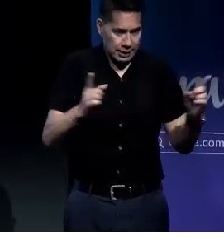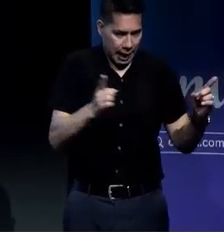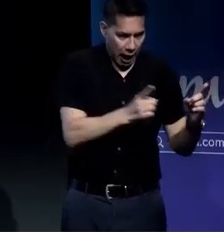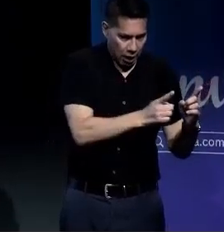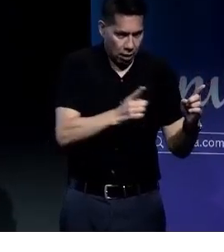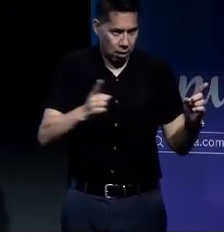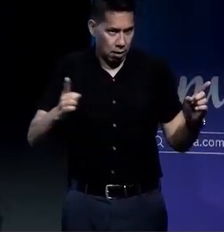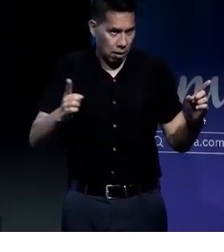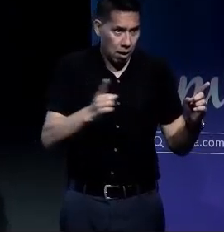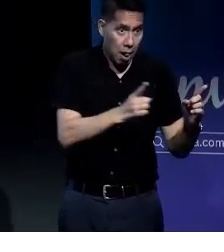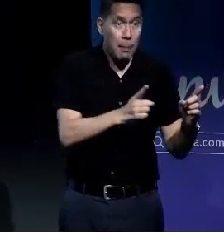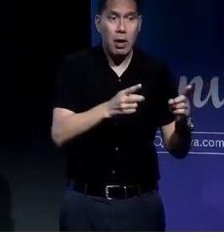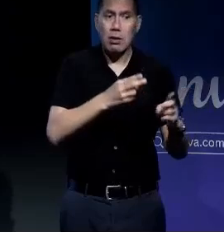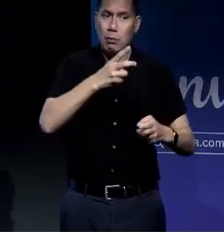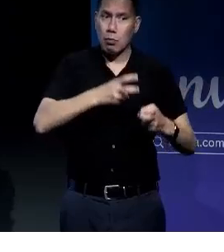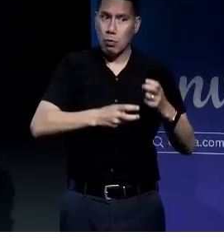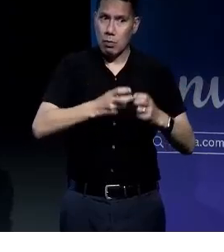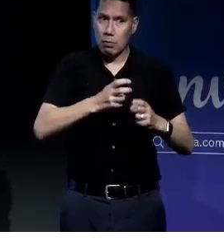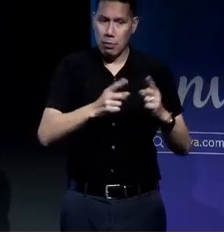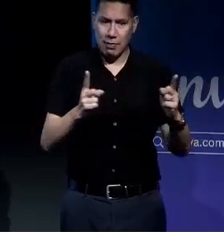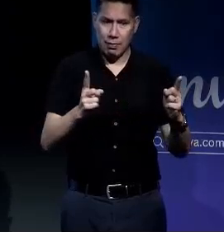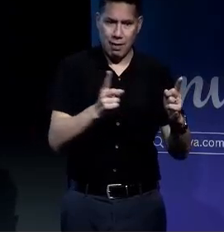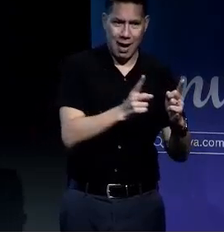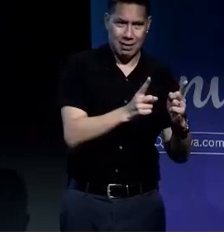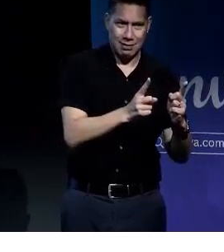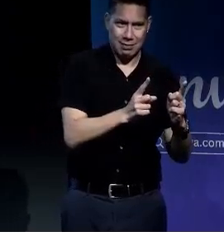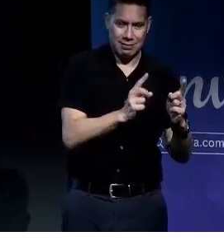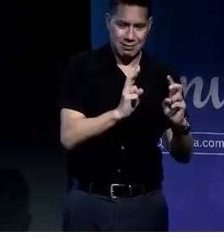that is that